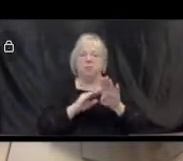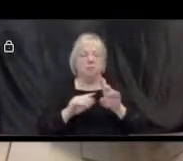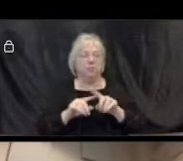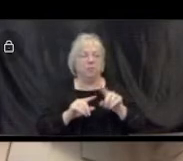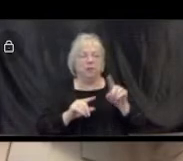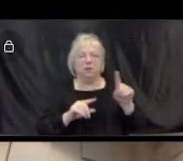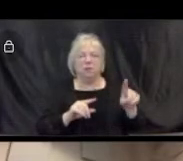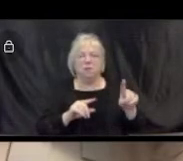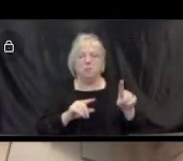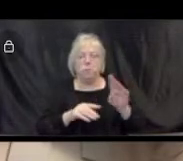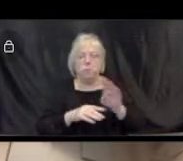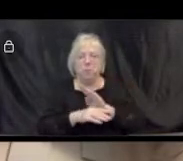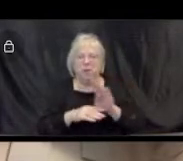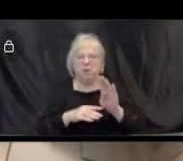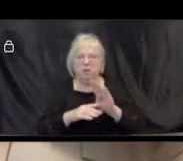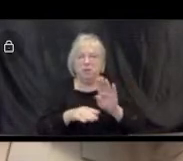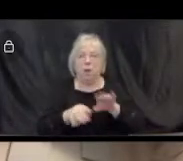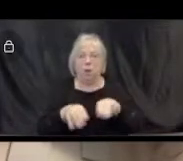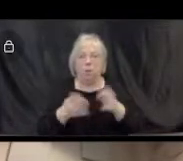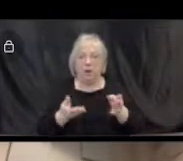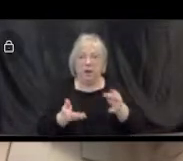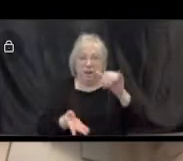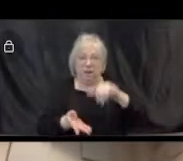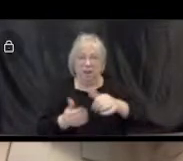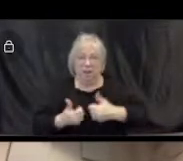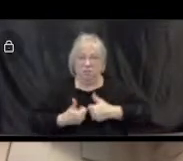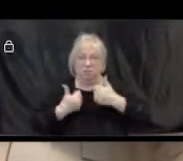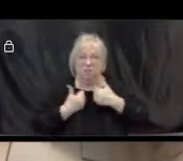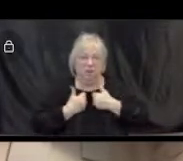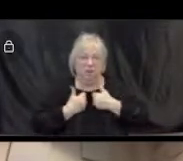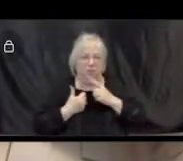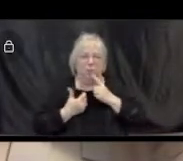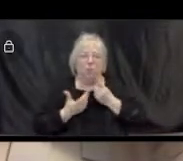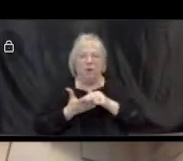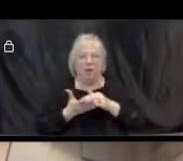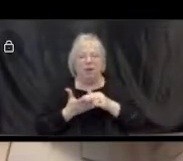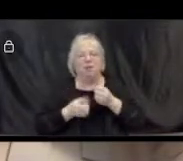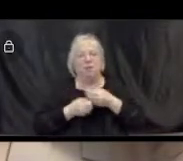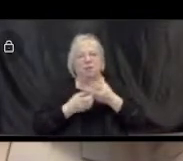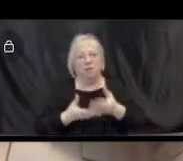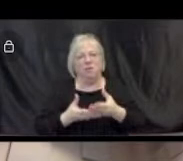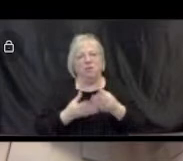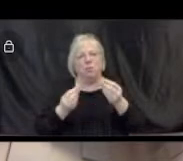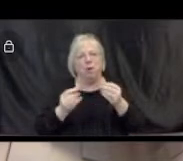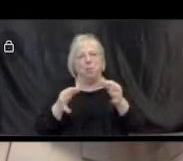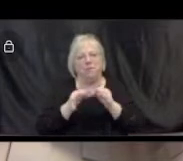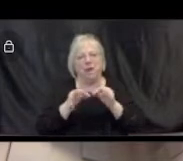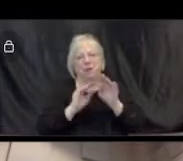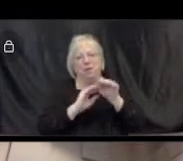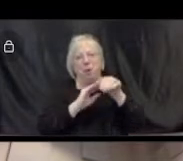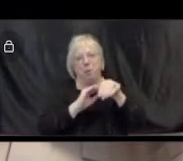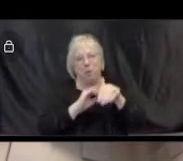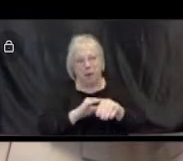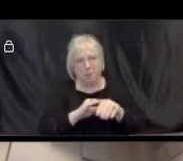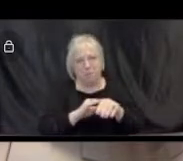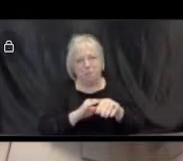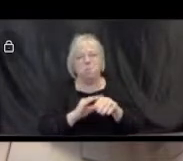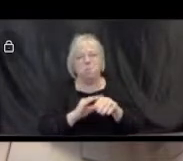placed there at that address, would bring our property value down. And